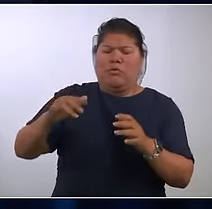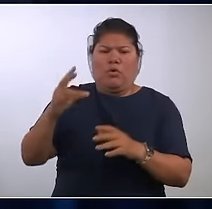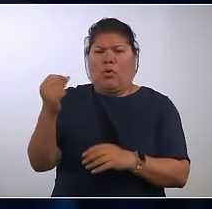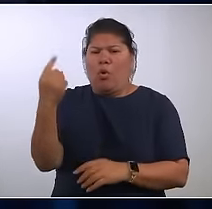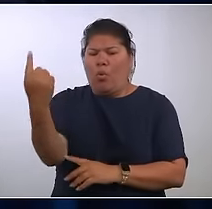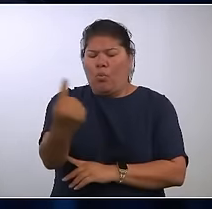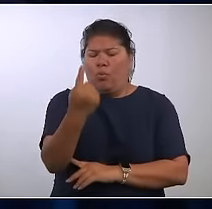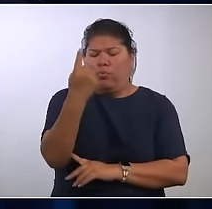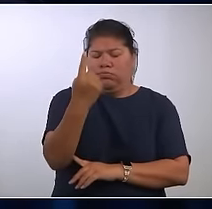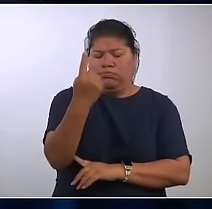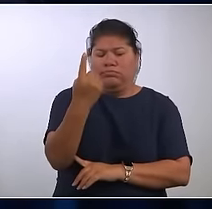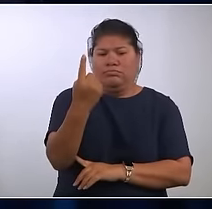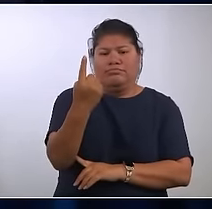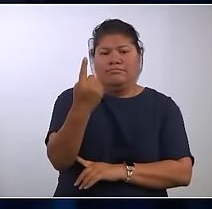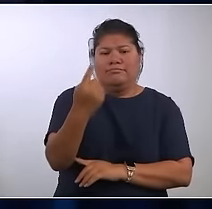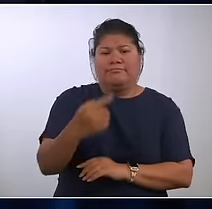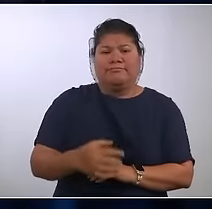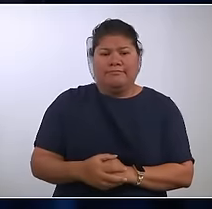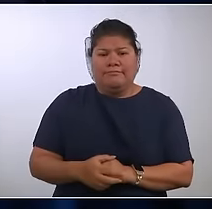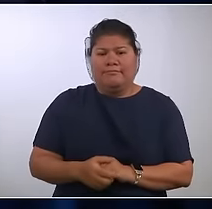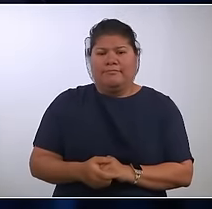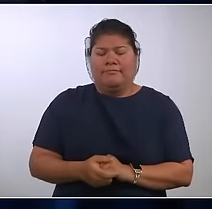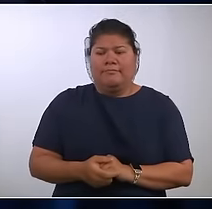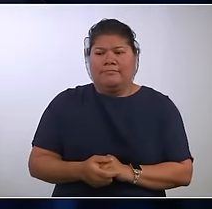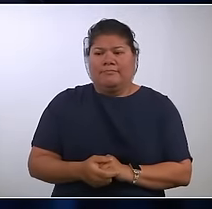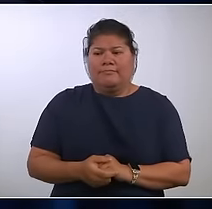Solo uno. Just one.